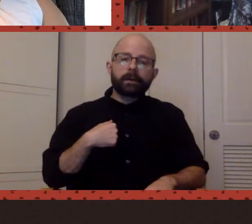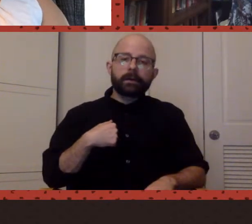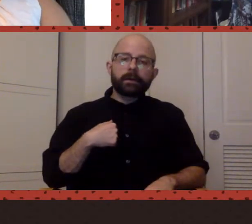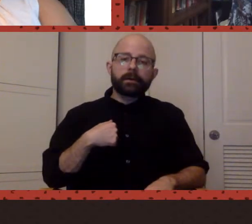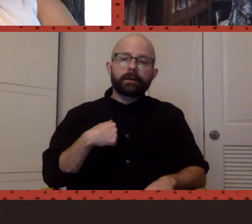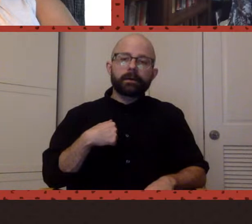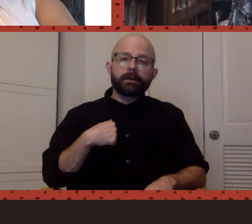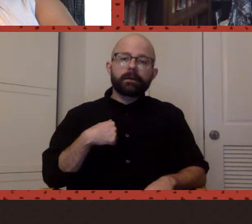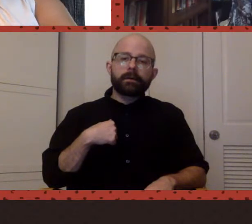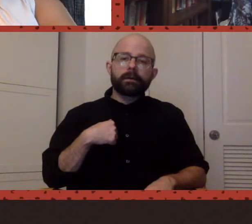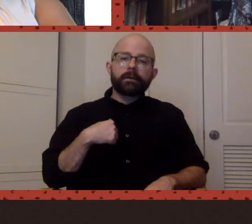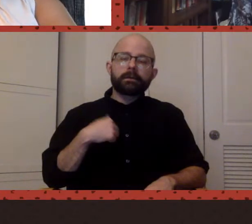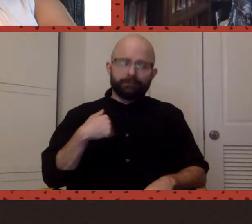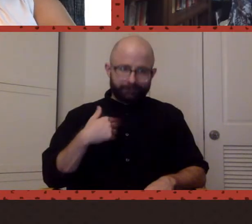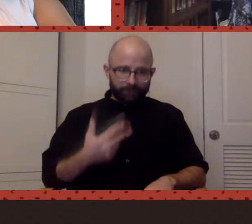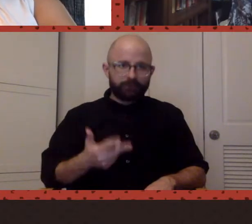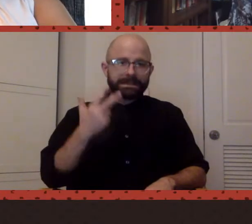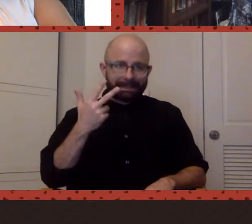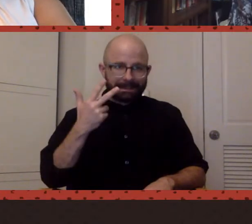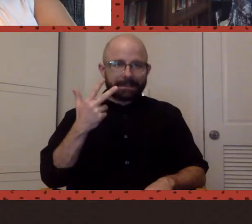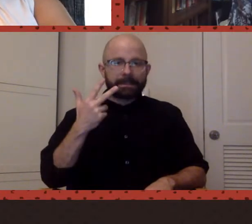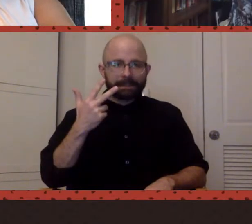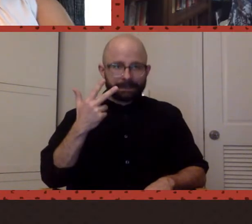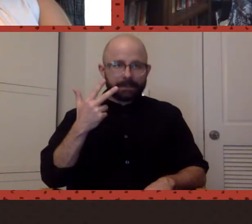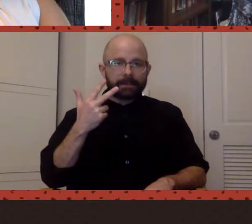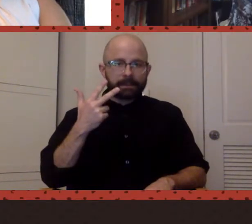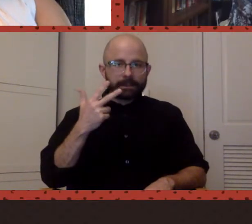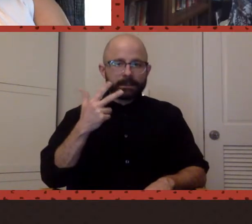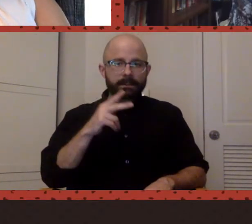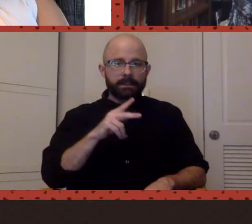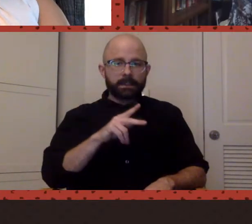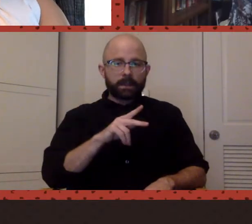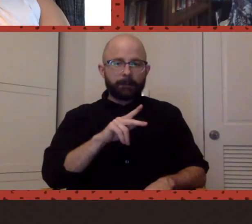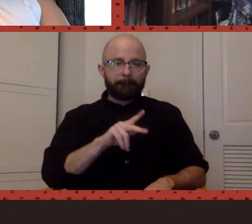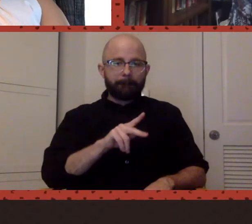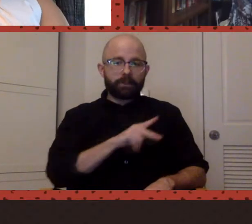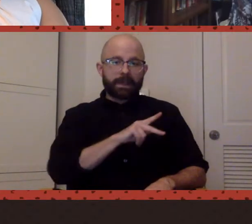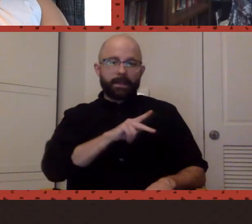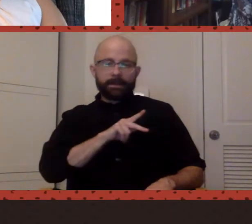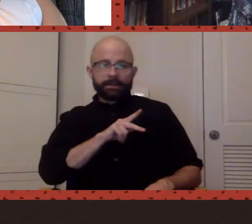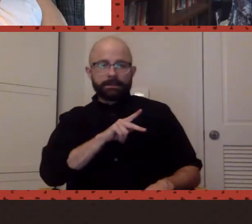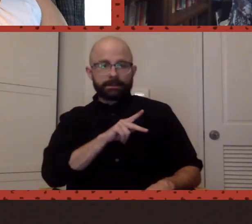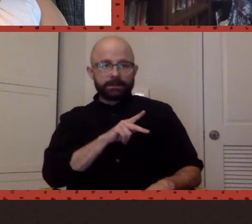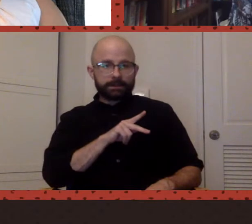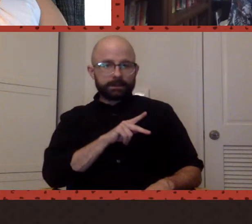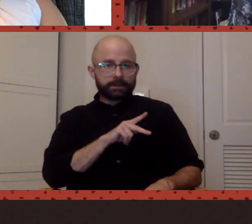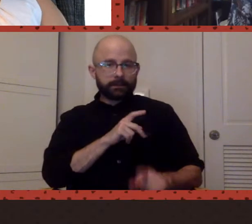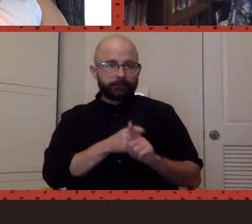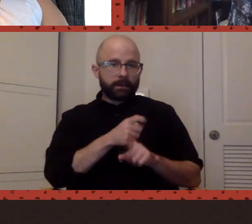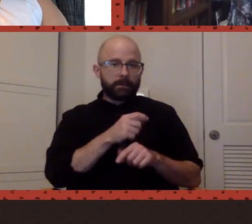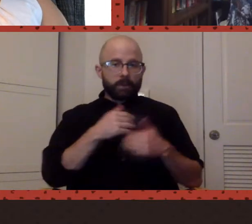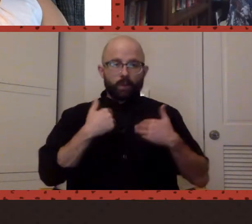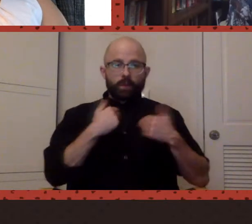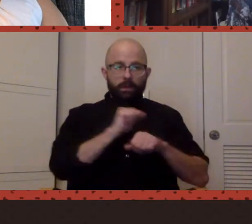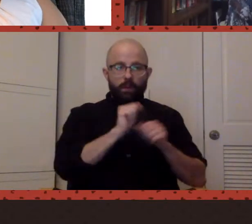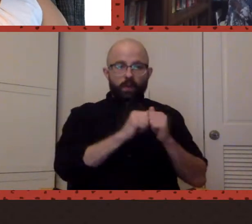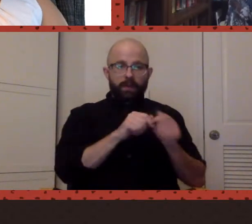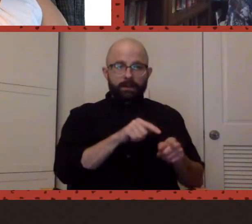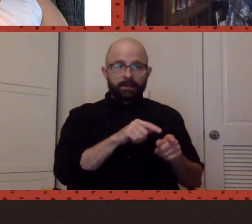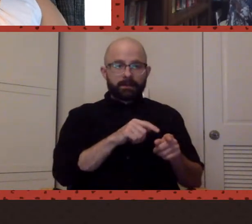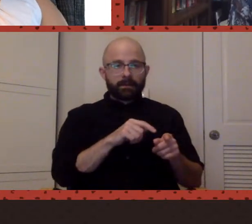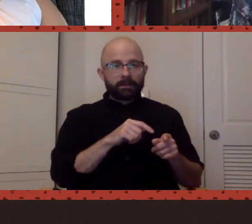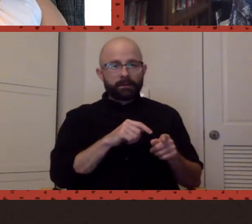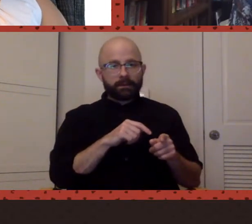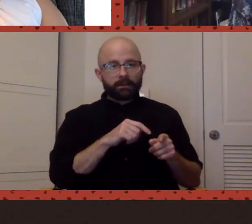had 3 different personalities based on youth that I'd worked with. So I get a lot of my